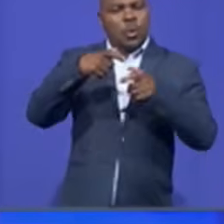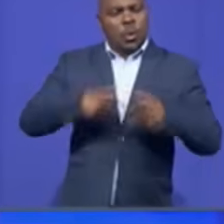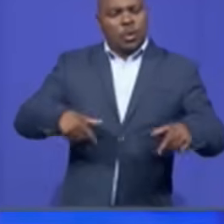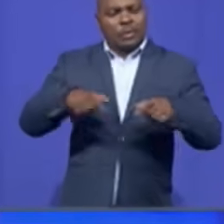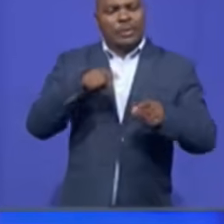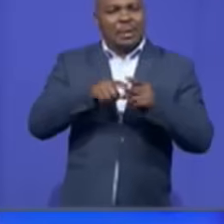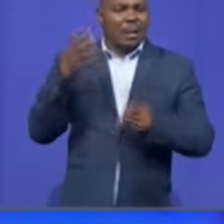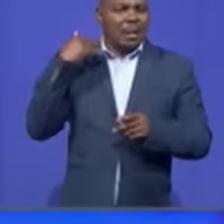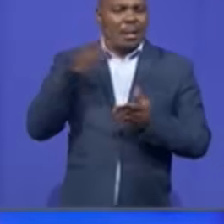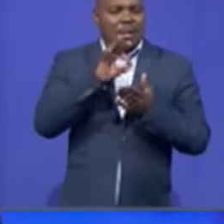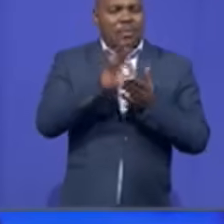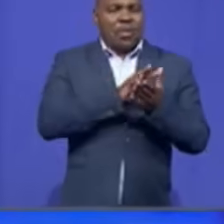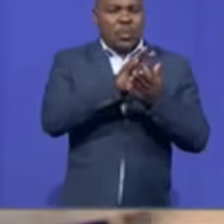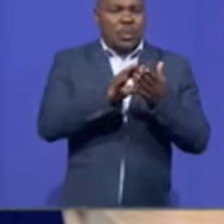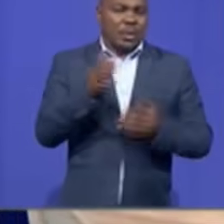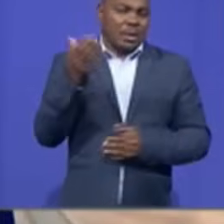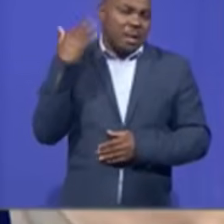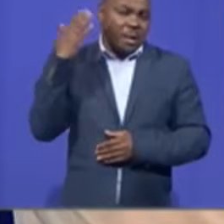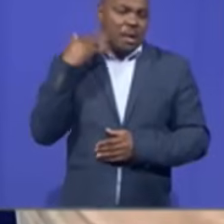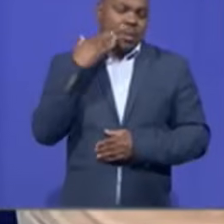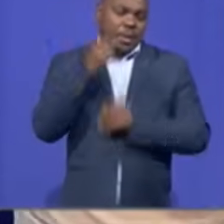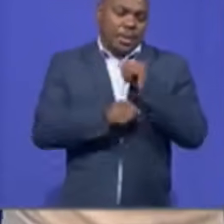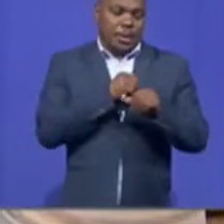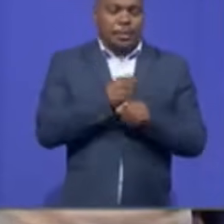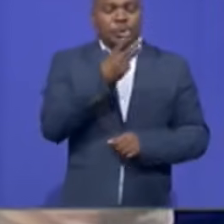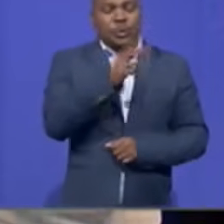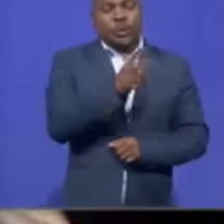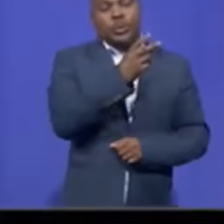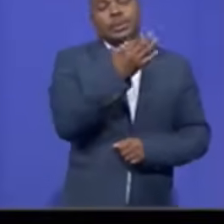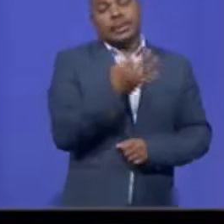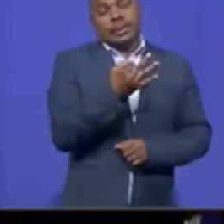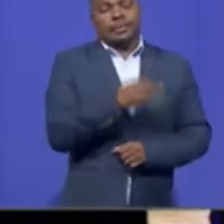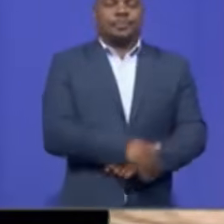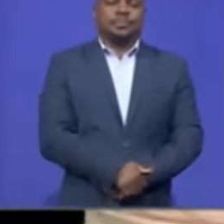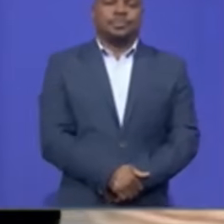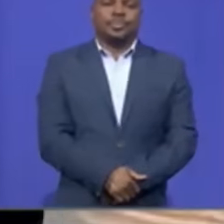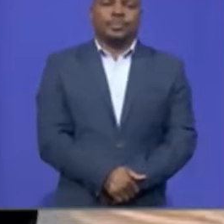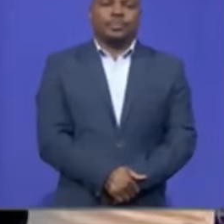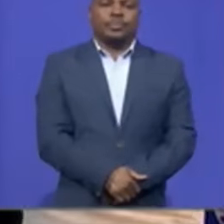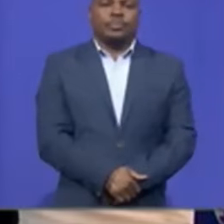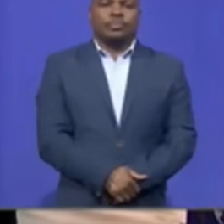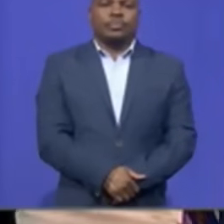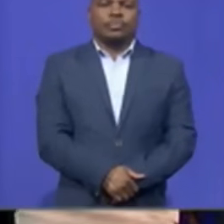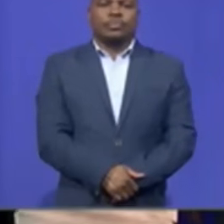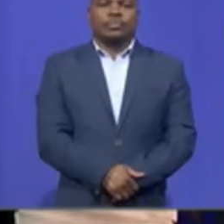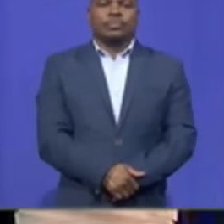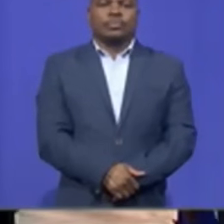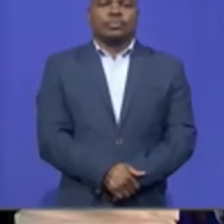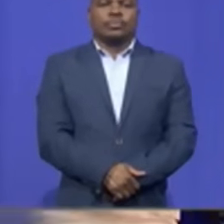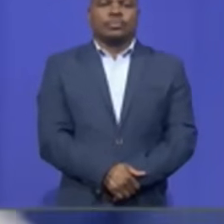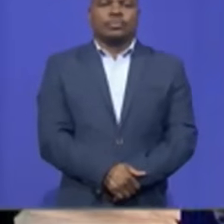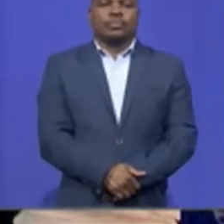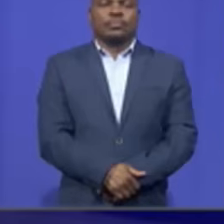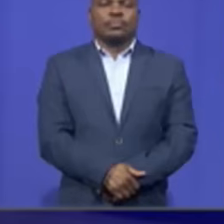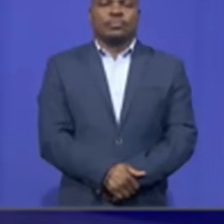ya ditlhopho ya DA e neng e tshwere ka 2023. Ke Katlego wa dikgang tsa SABC Polokwane.